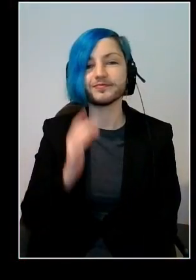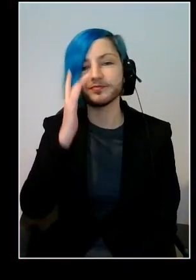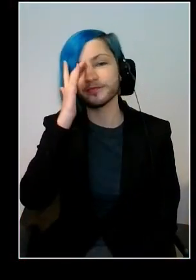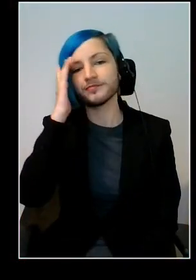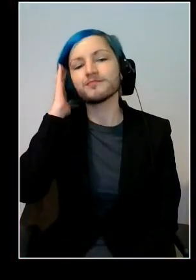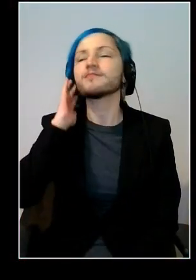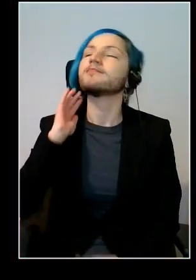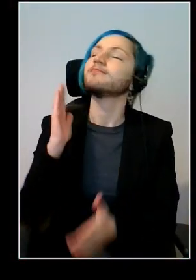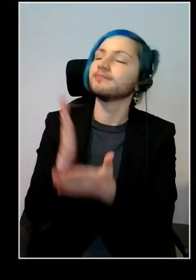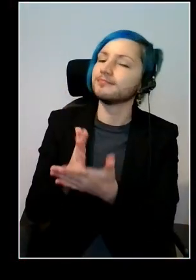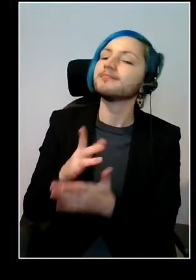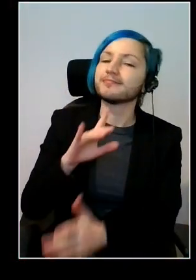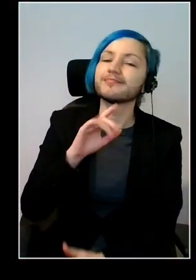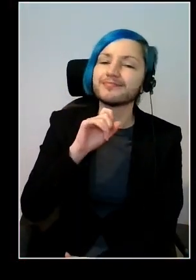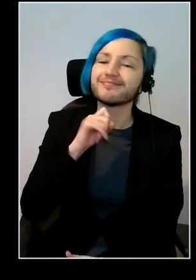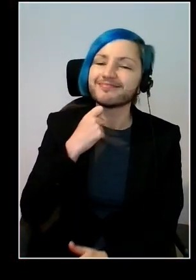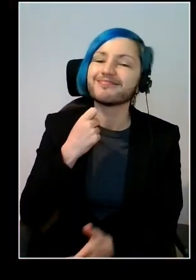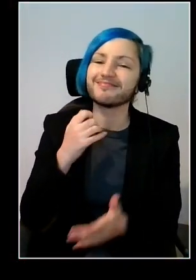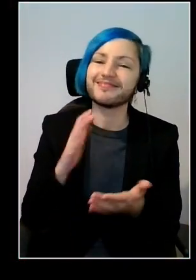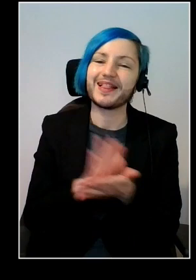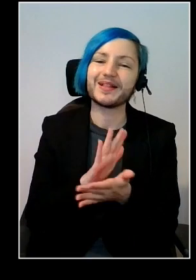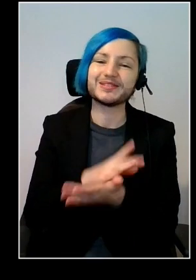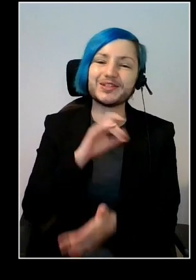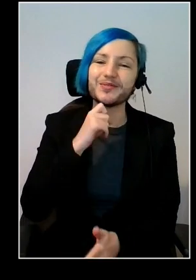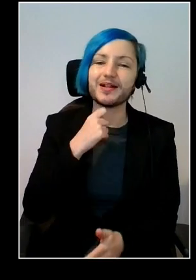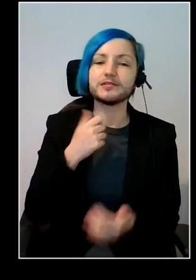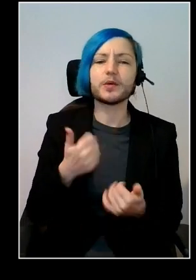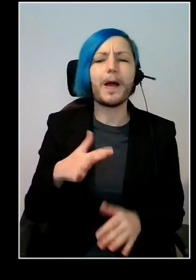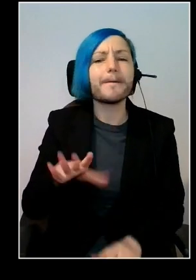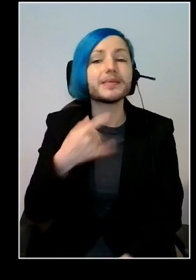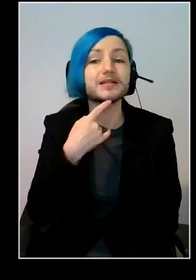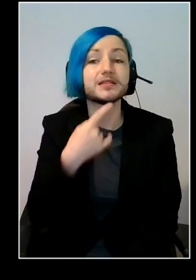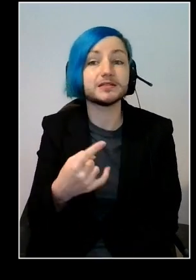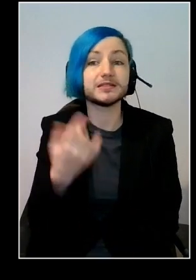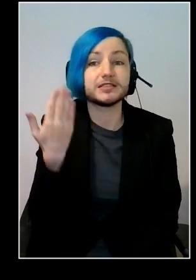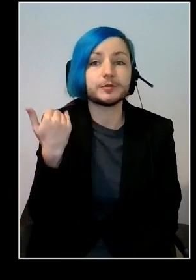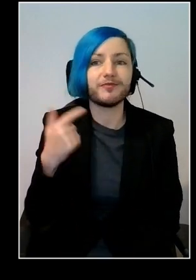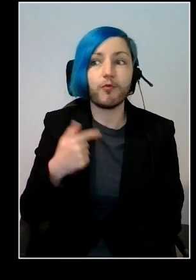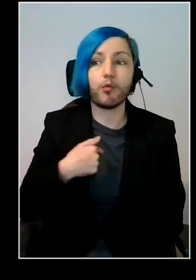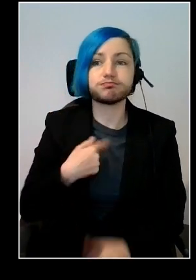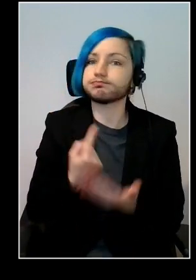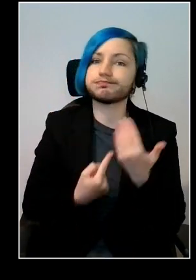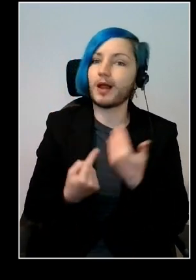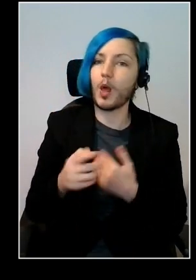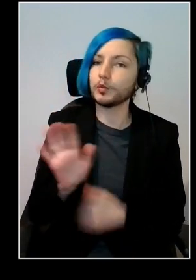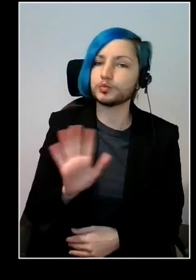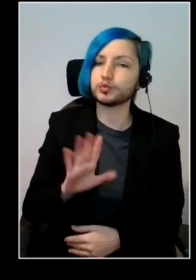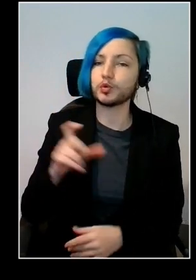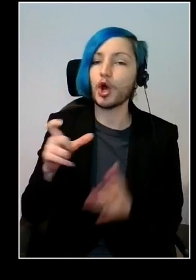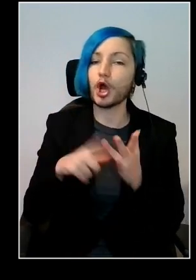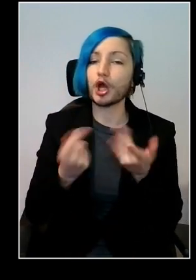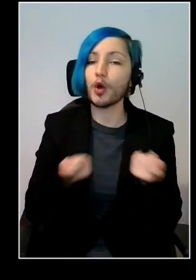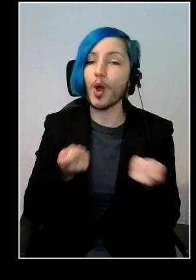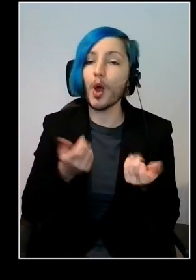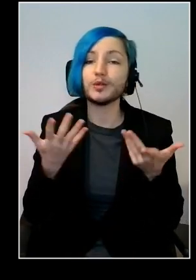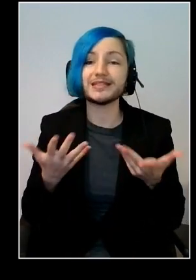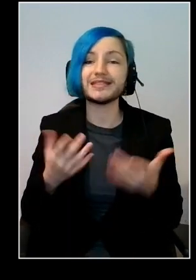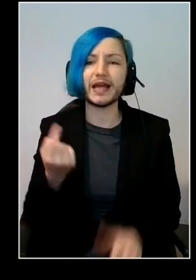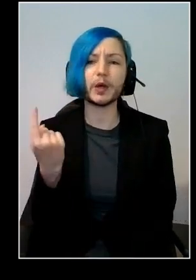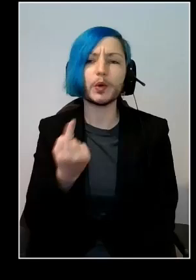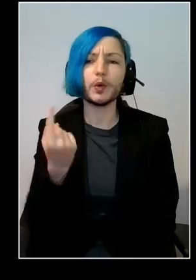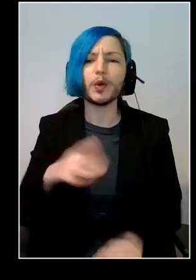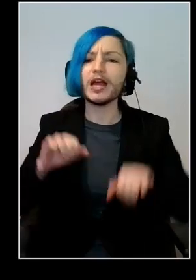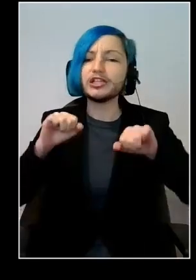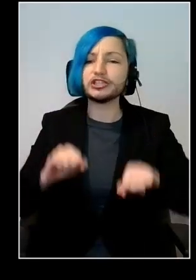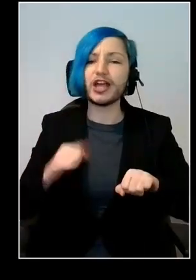We will indeed. Thank you, Peter. Now, I mentioned earlier, I am not alone, so please welcome my co-host for today. It's the chair of the